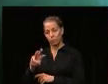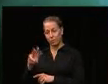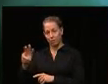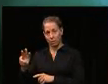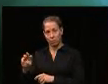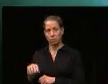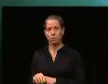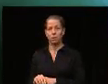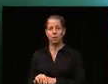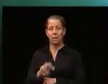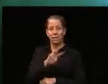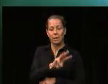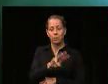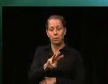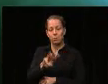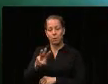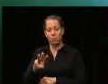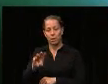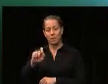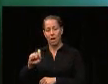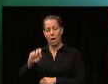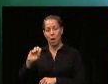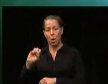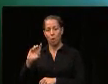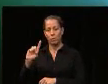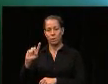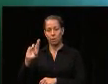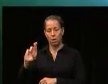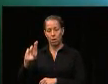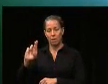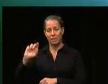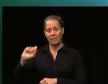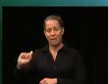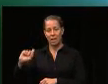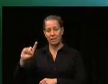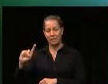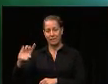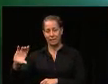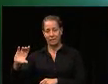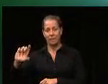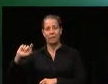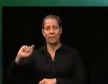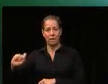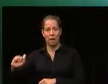www.odr.dc.gov.